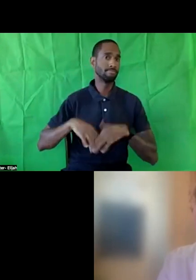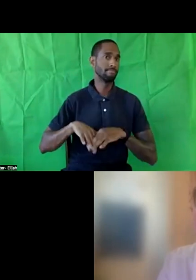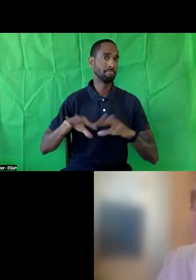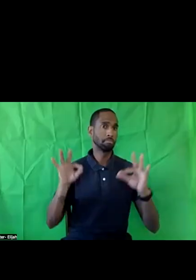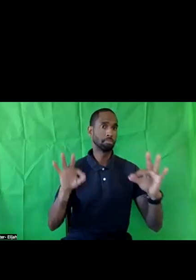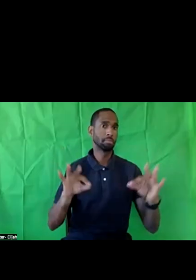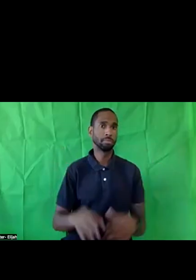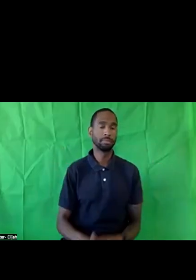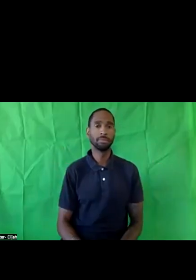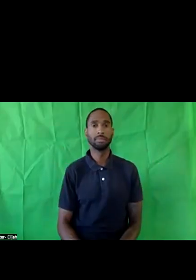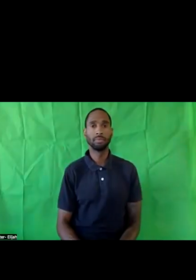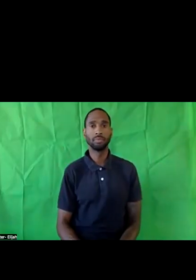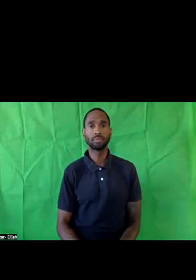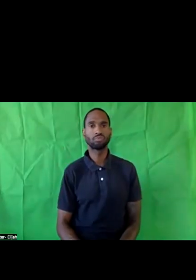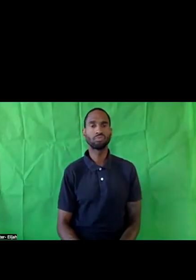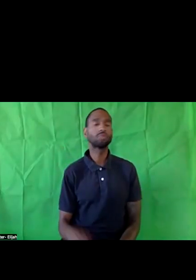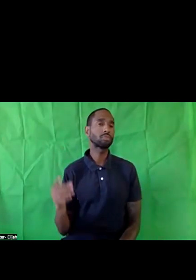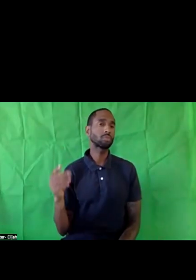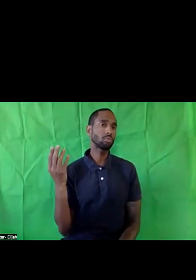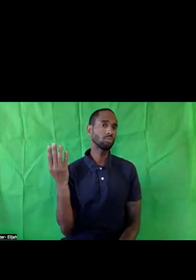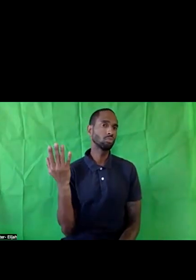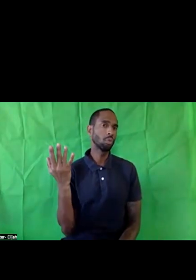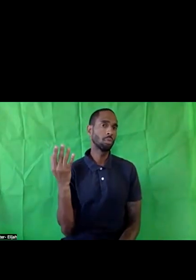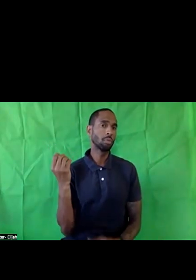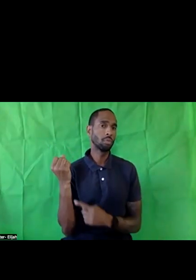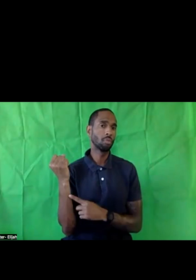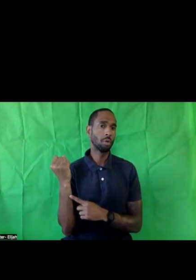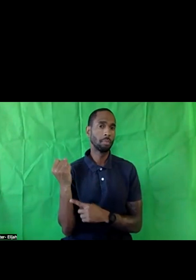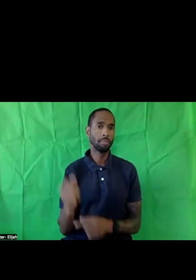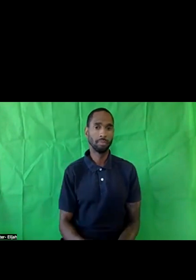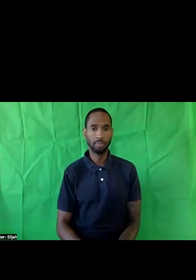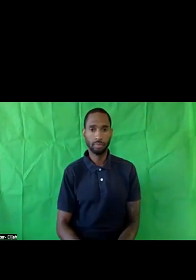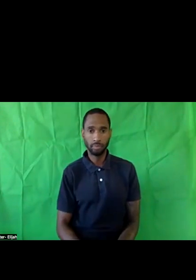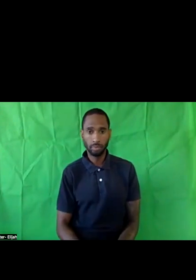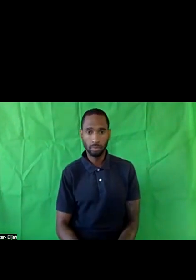Awesome. Okay, need one more second to sort this.